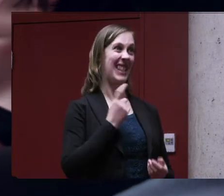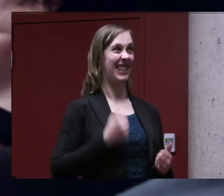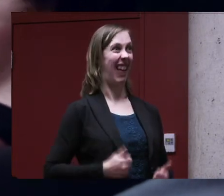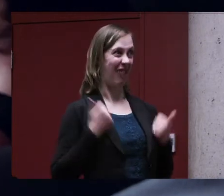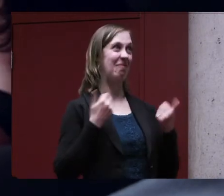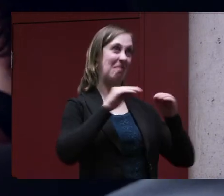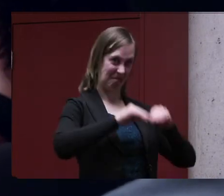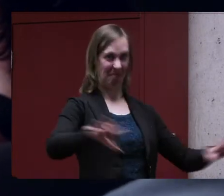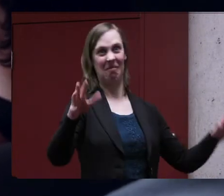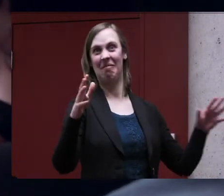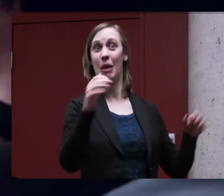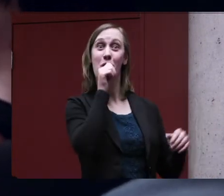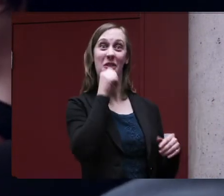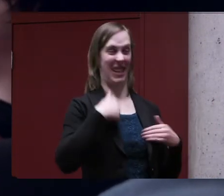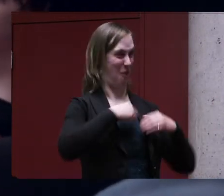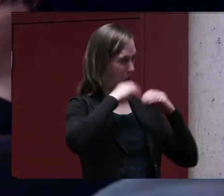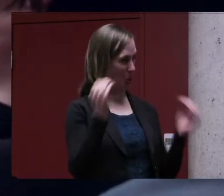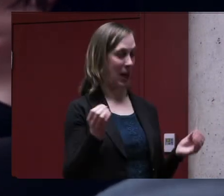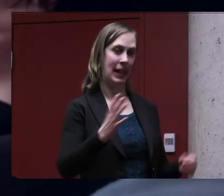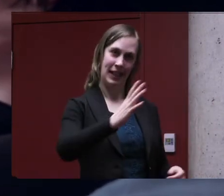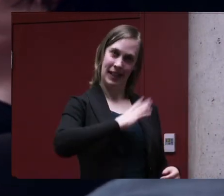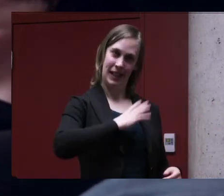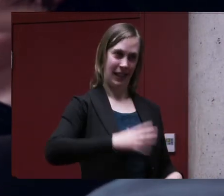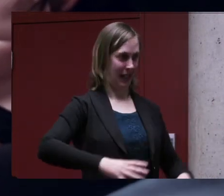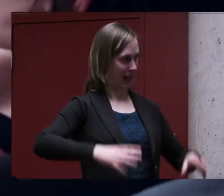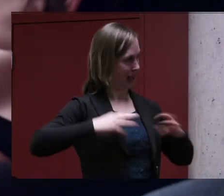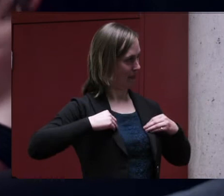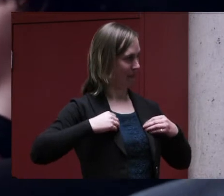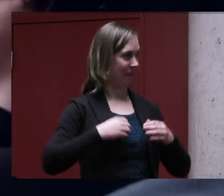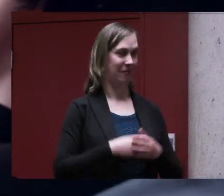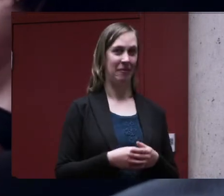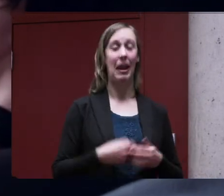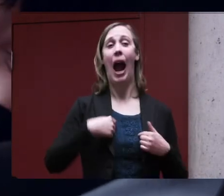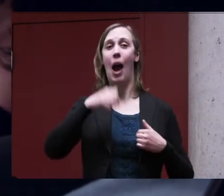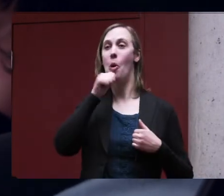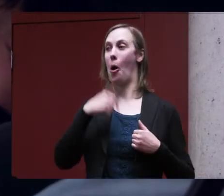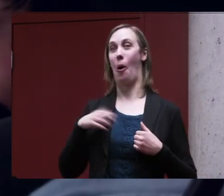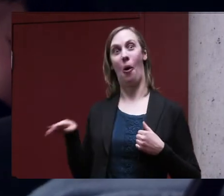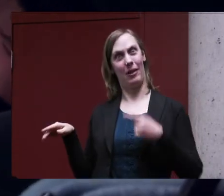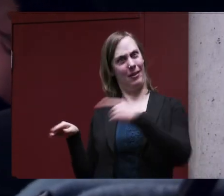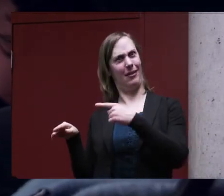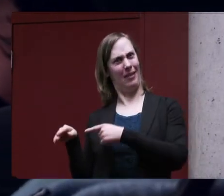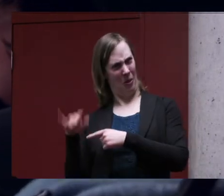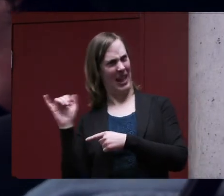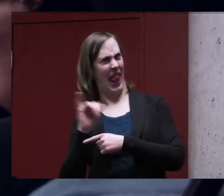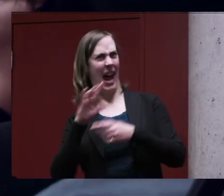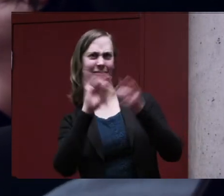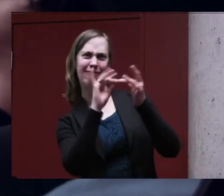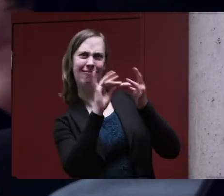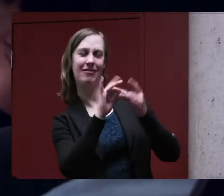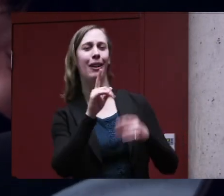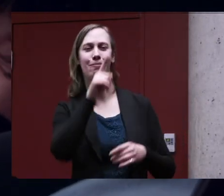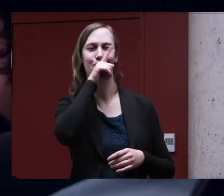privacy are gone. I'm not going to go around like giving details, but everybody's going to know we've